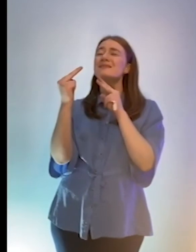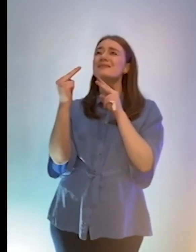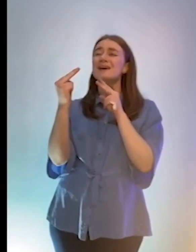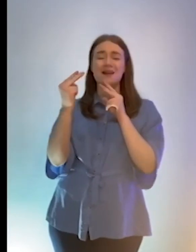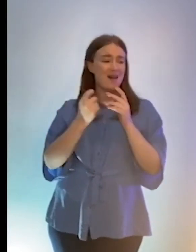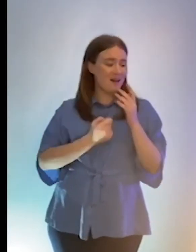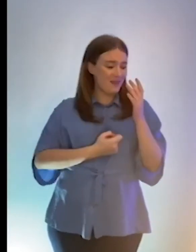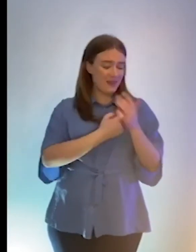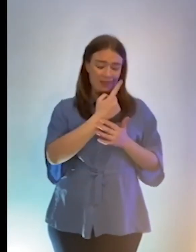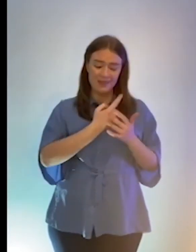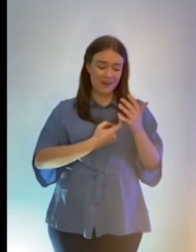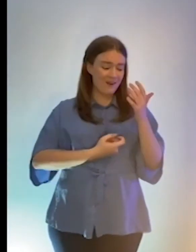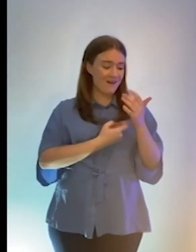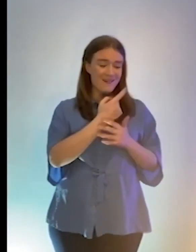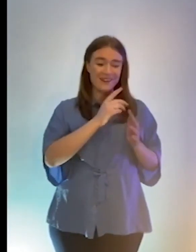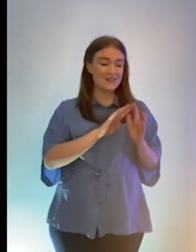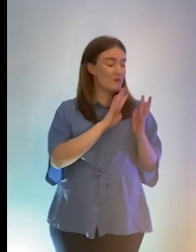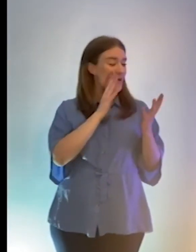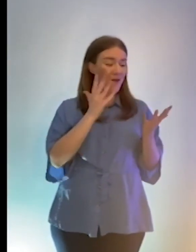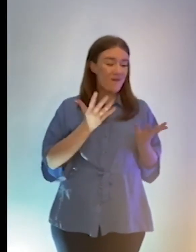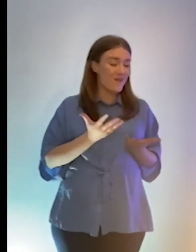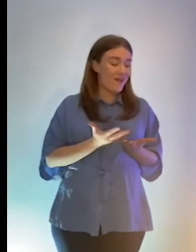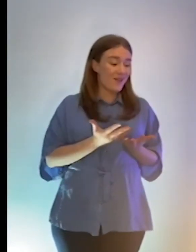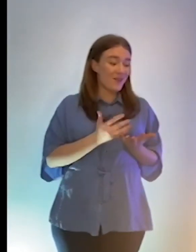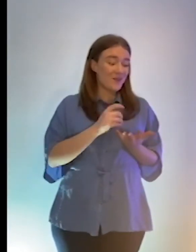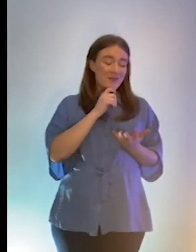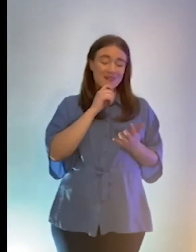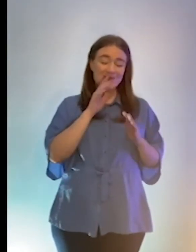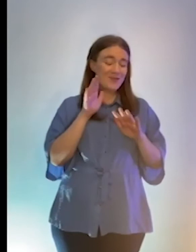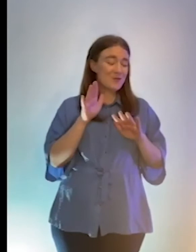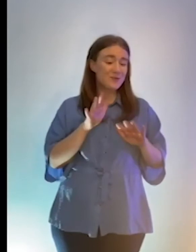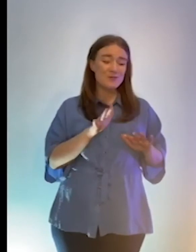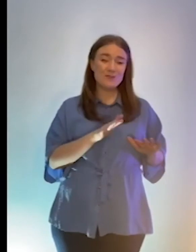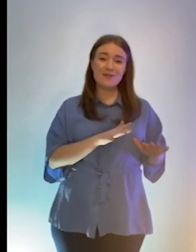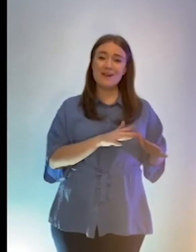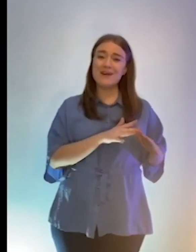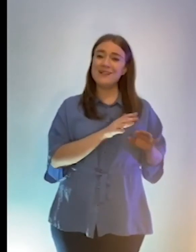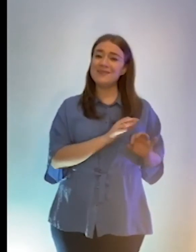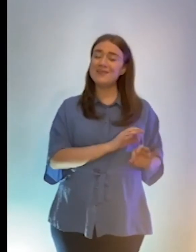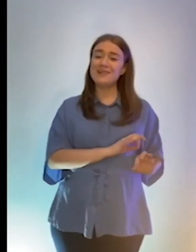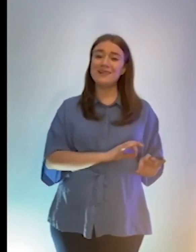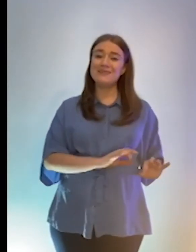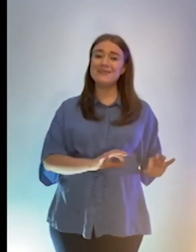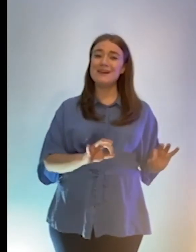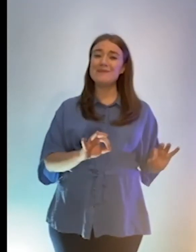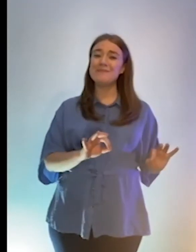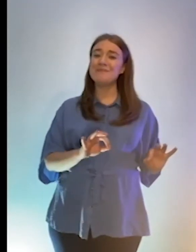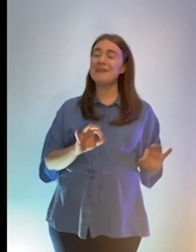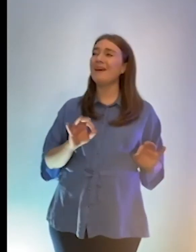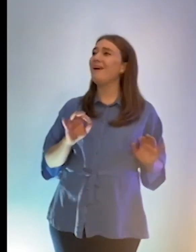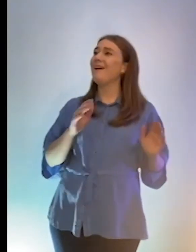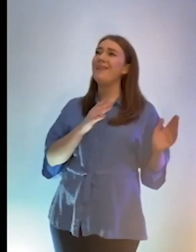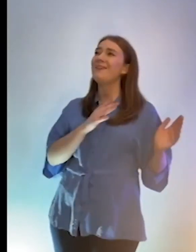face. And the things of earth will grow strangely